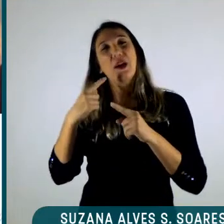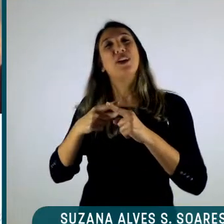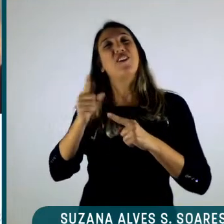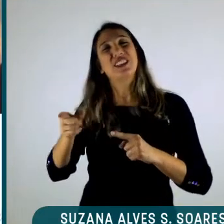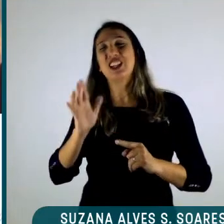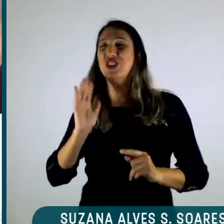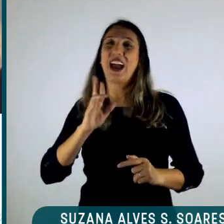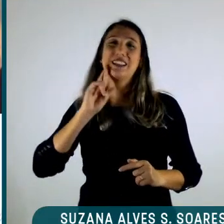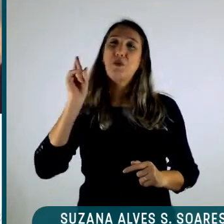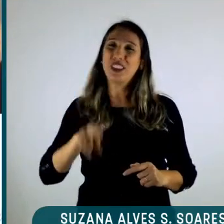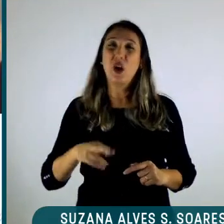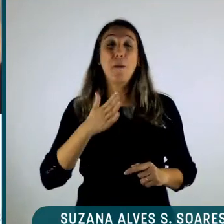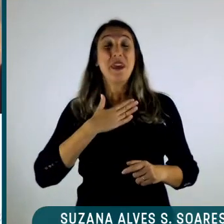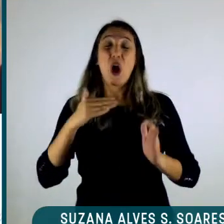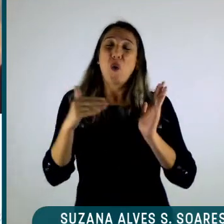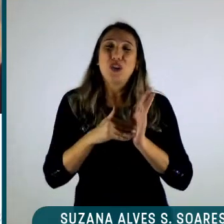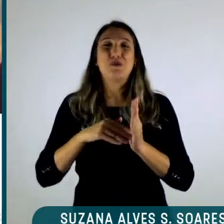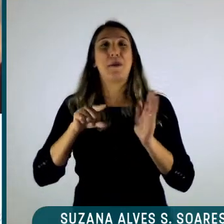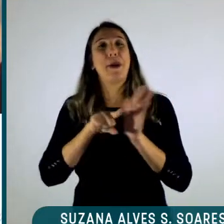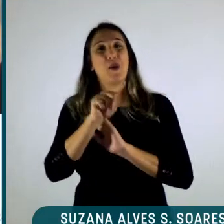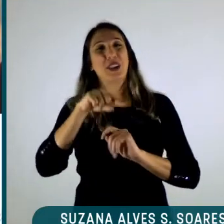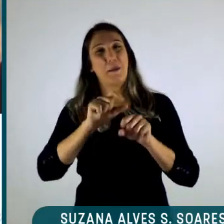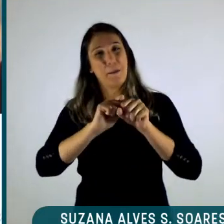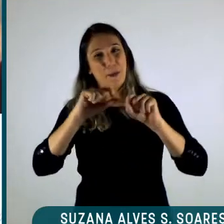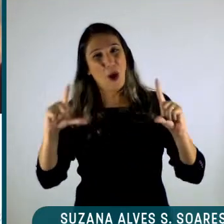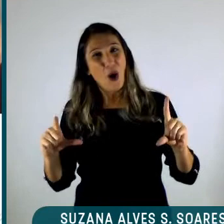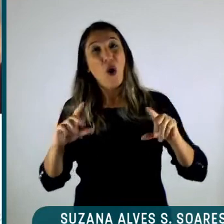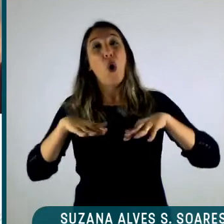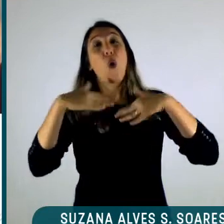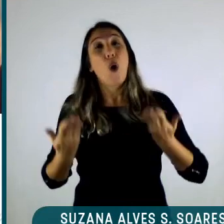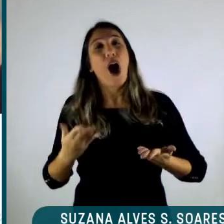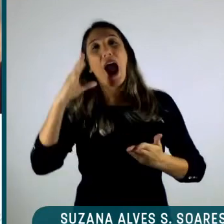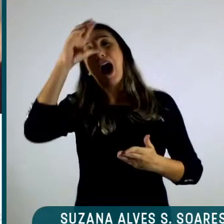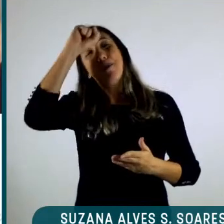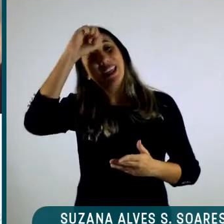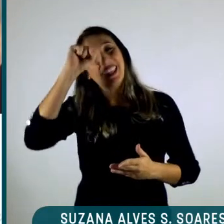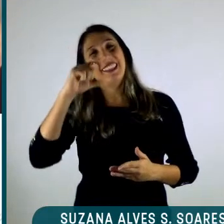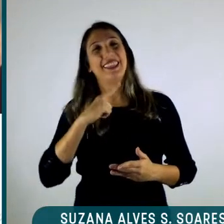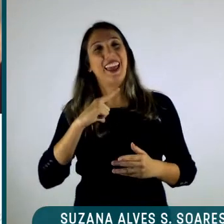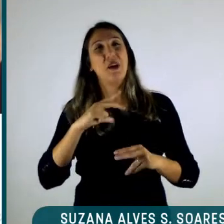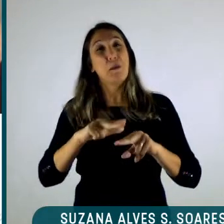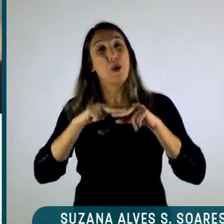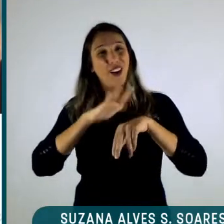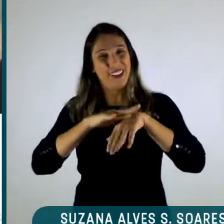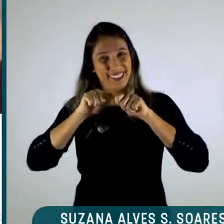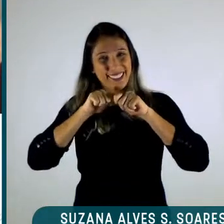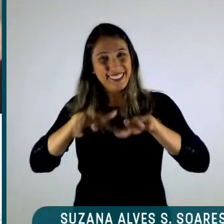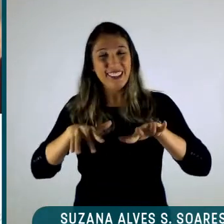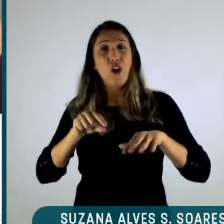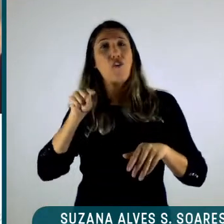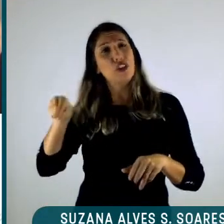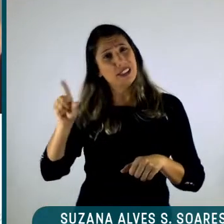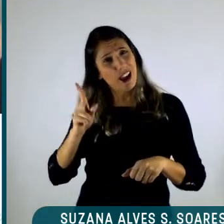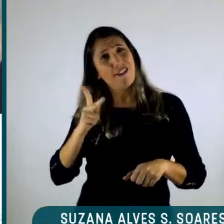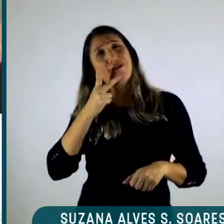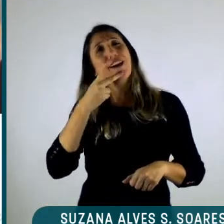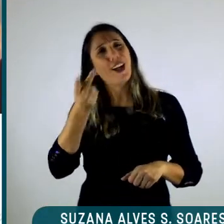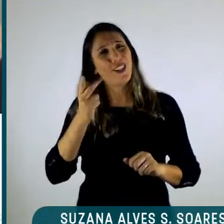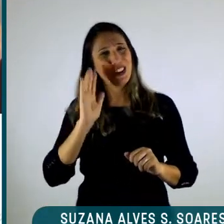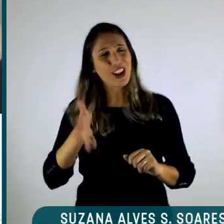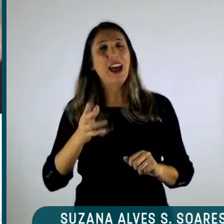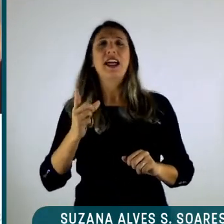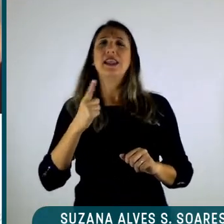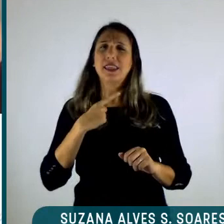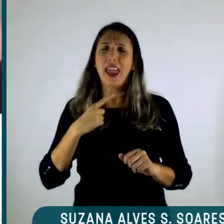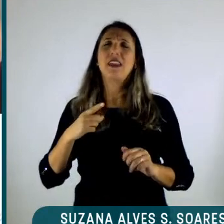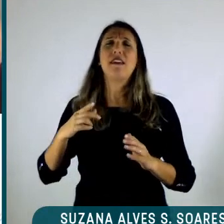and especially because you have answered my last question of this block, which are what are the learnings of this pandemic? As you